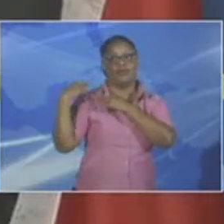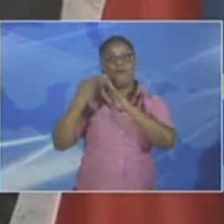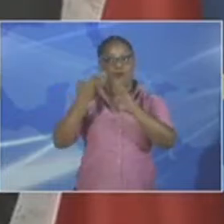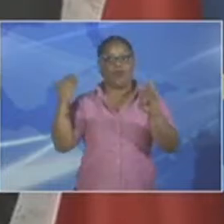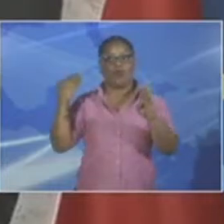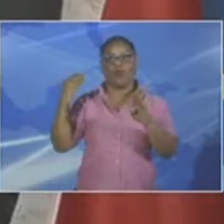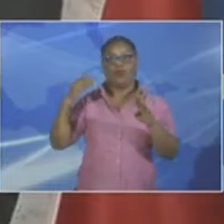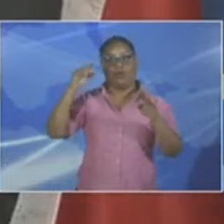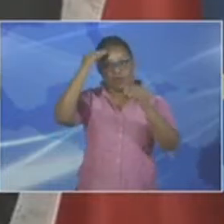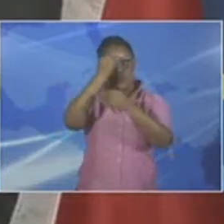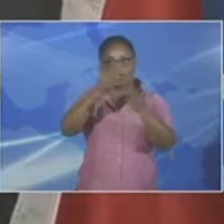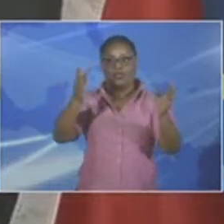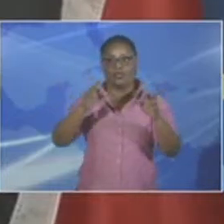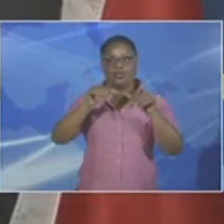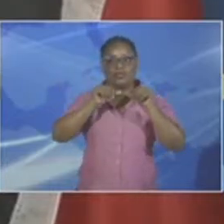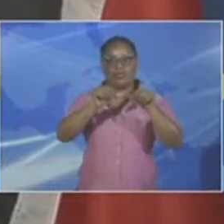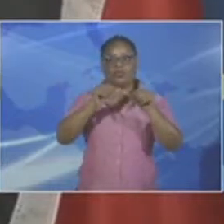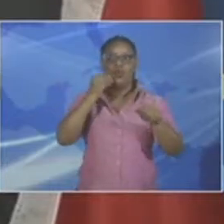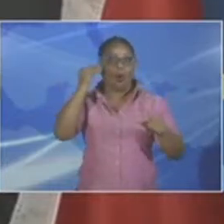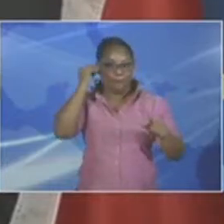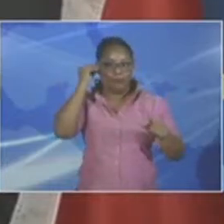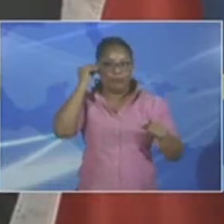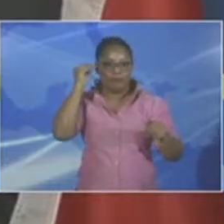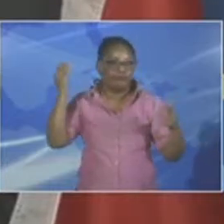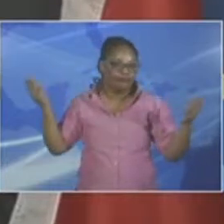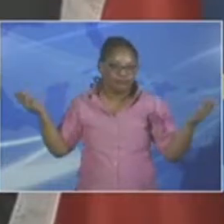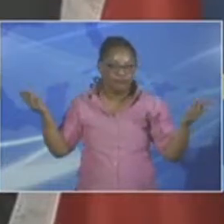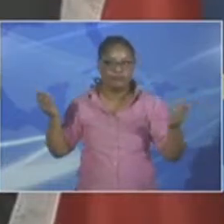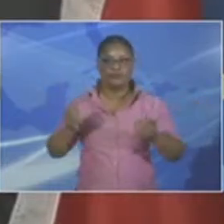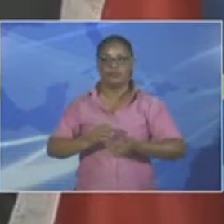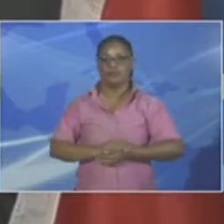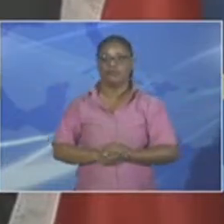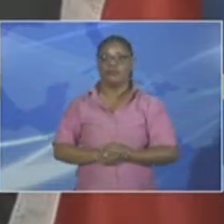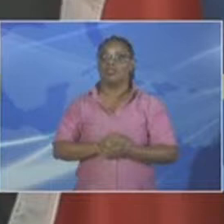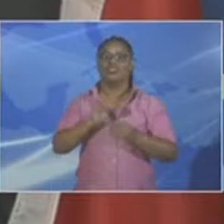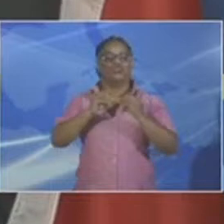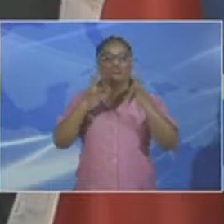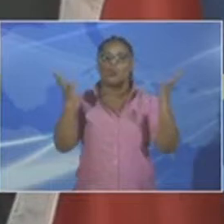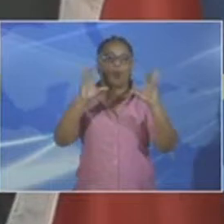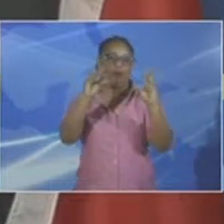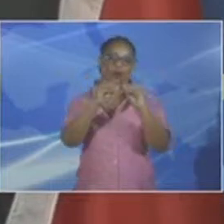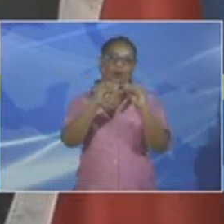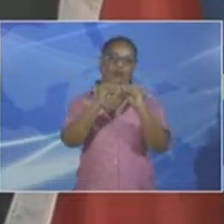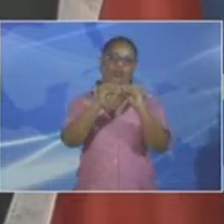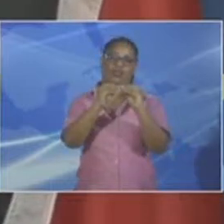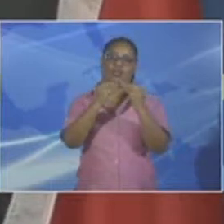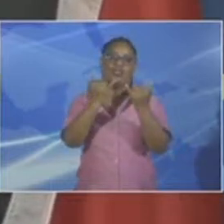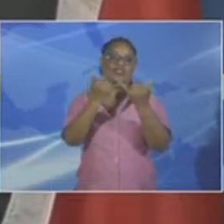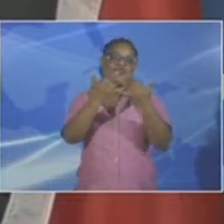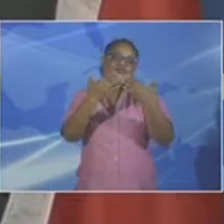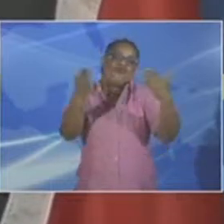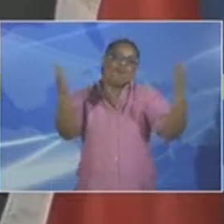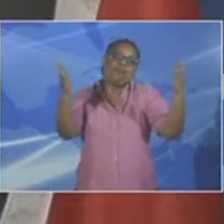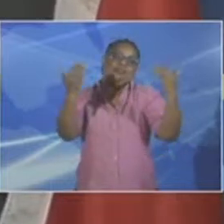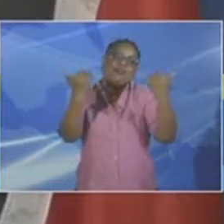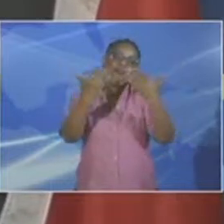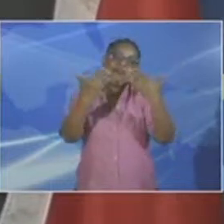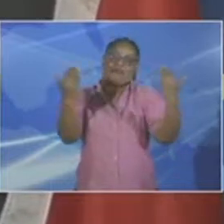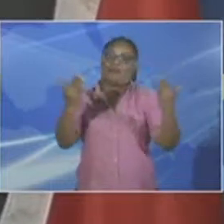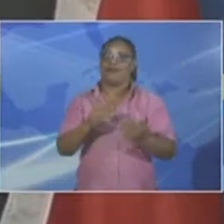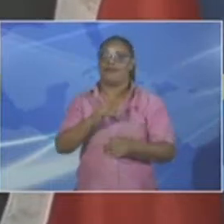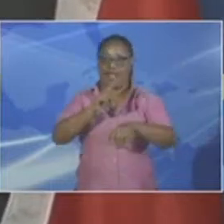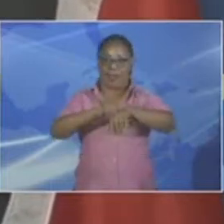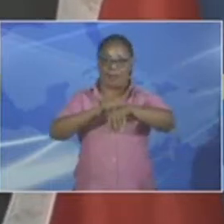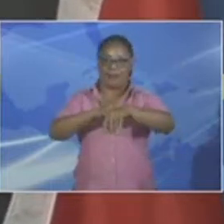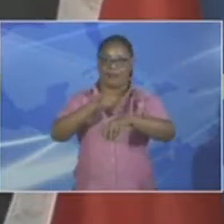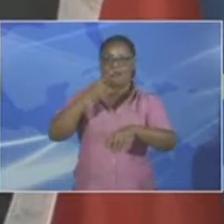home. We're not doing that now. There were times when we said to you, in your car, doesn't matter who's in your car,